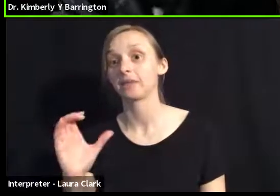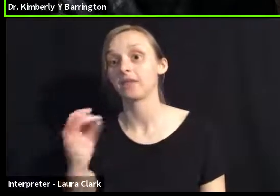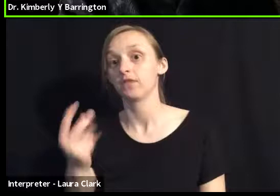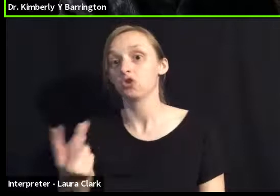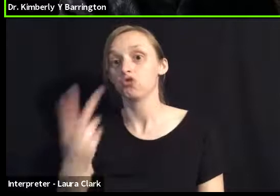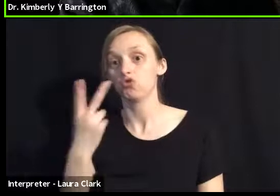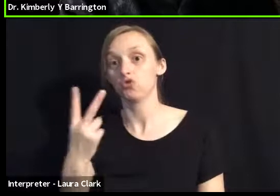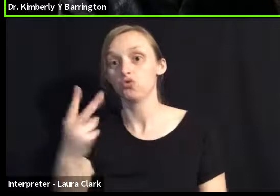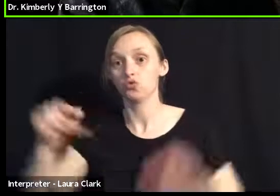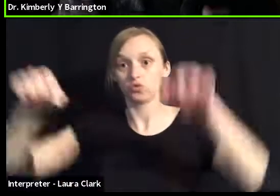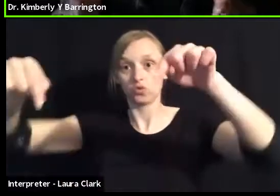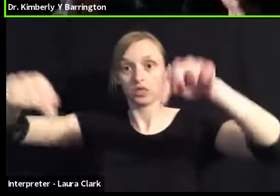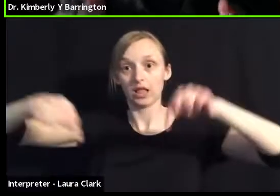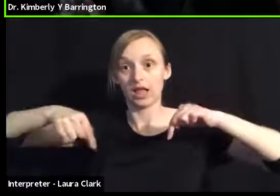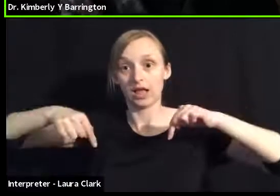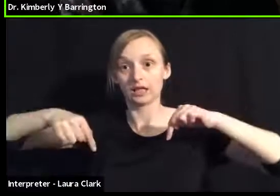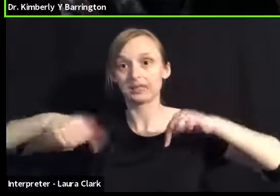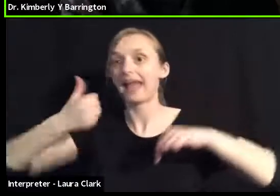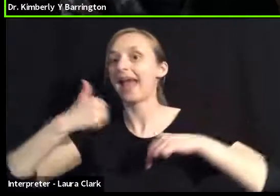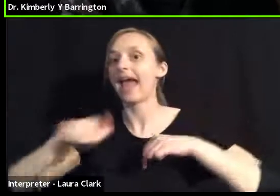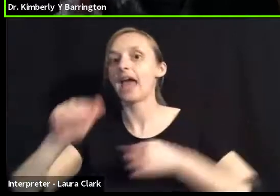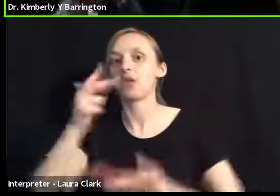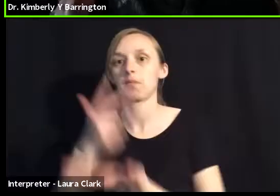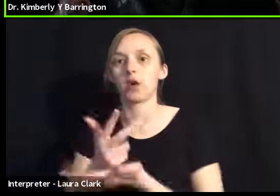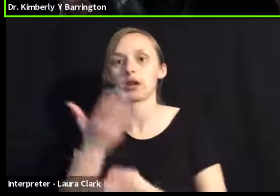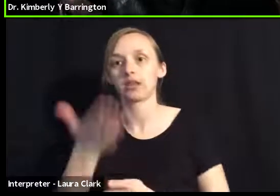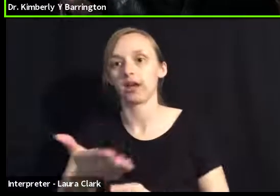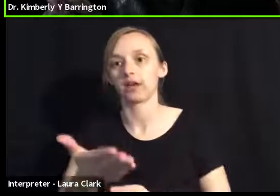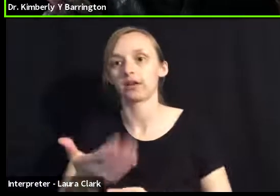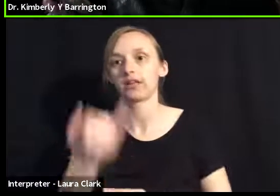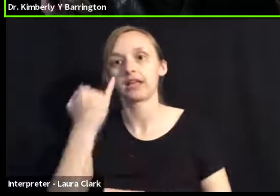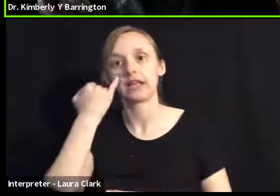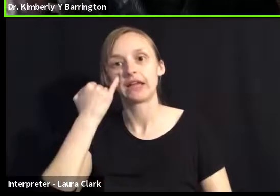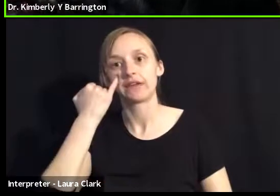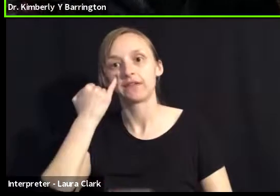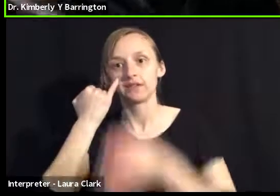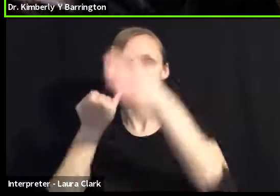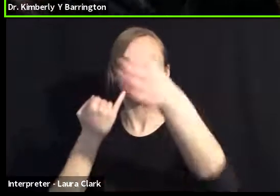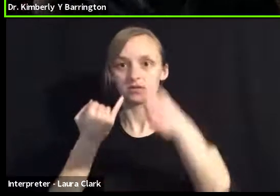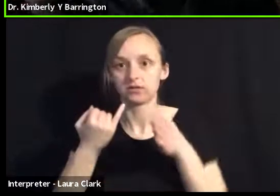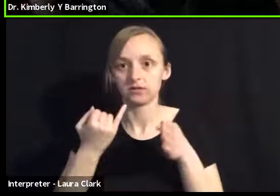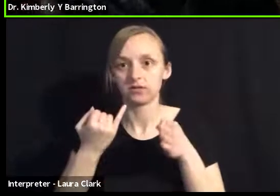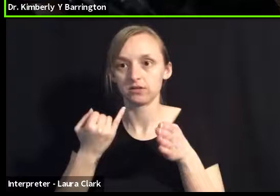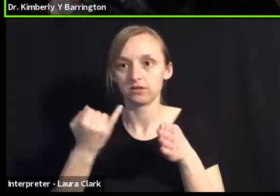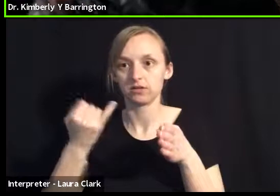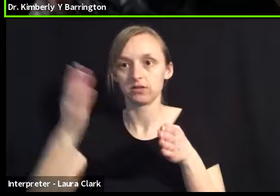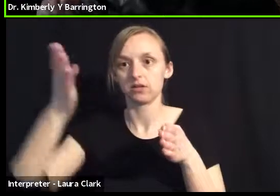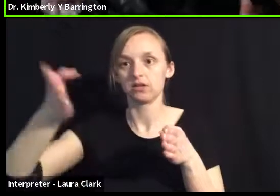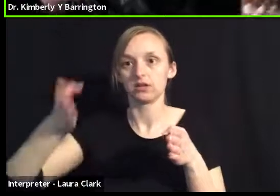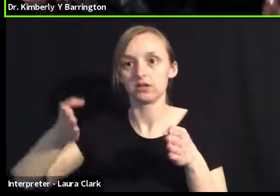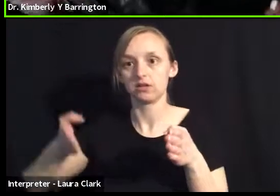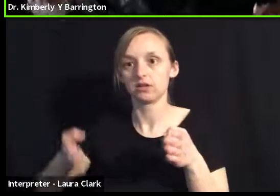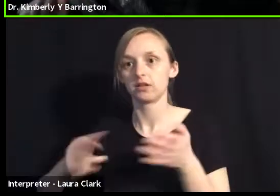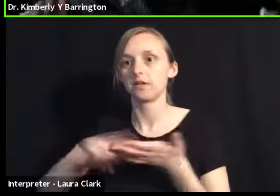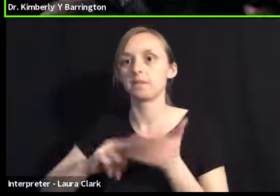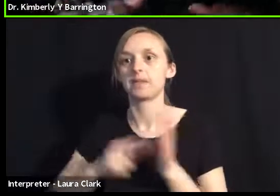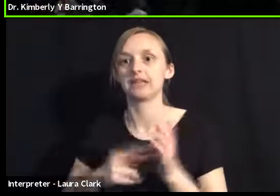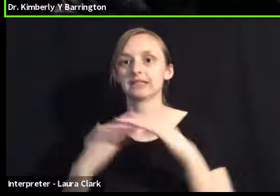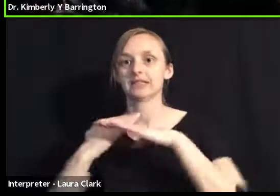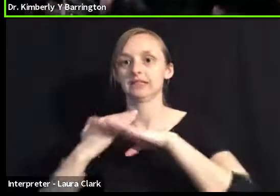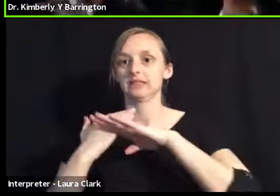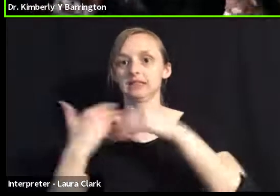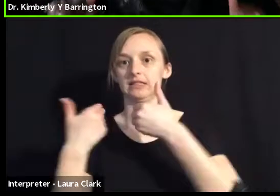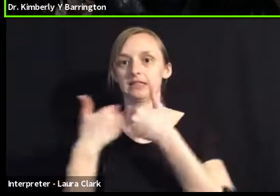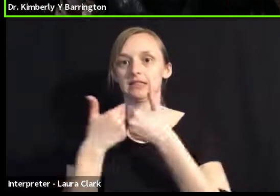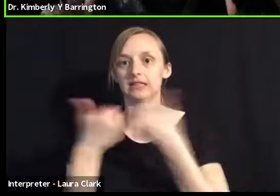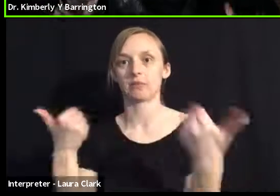lines, anybody can park there. But if it's solid lines on either side, they've got it blocked out. Those spots right